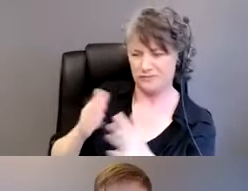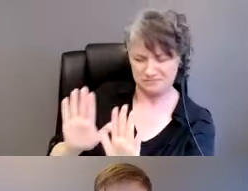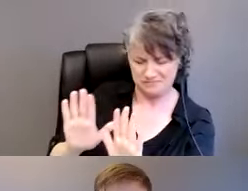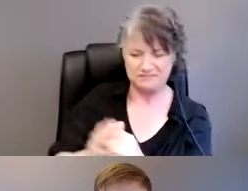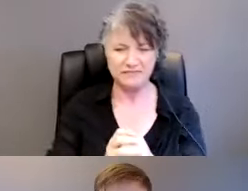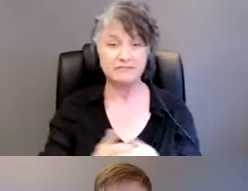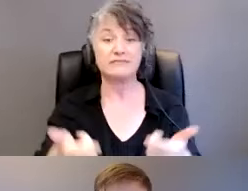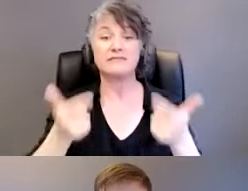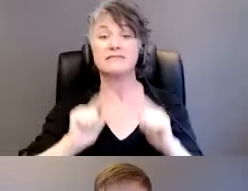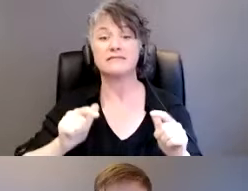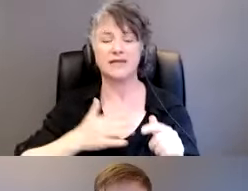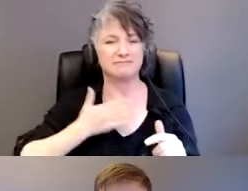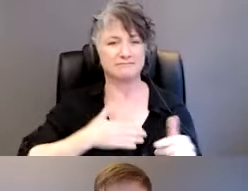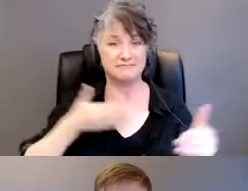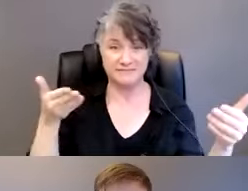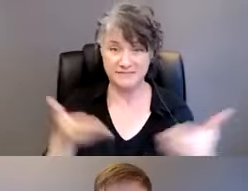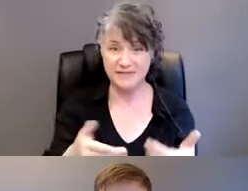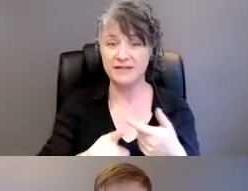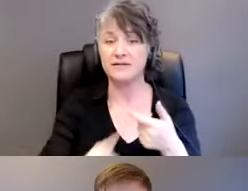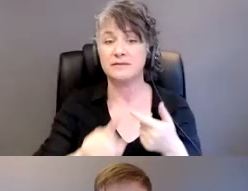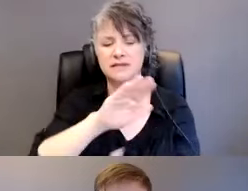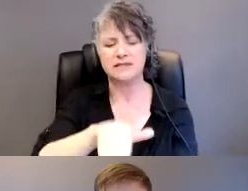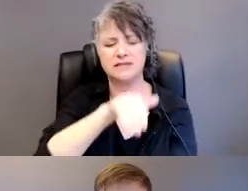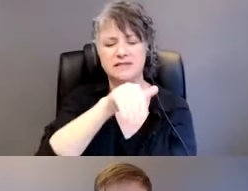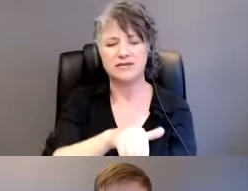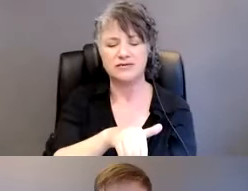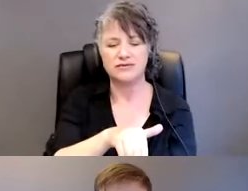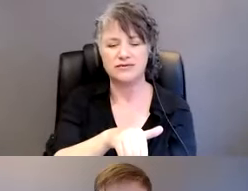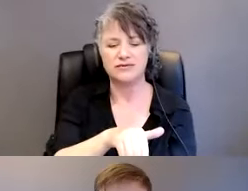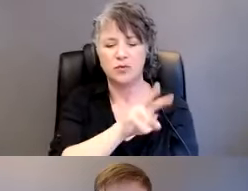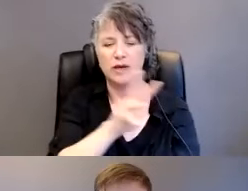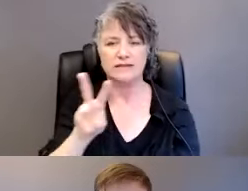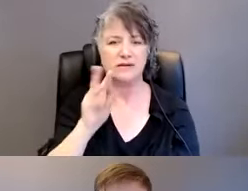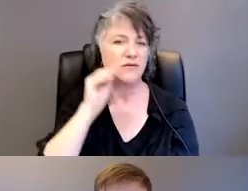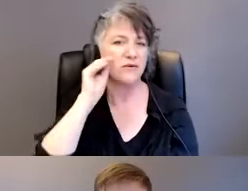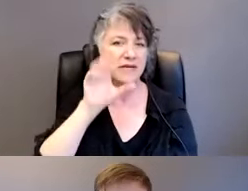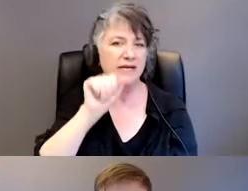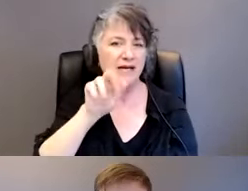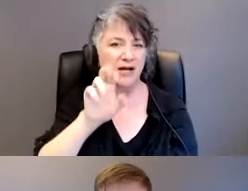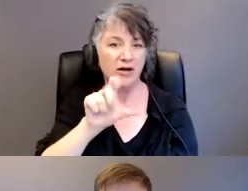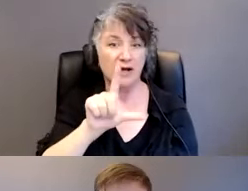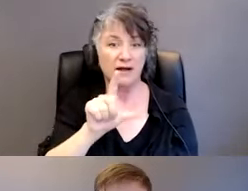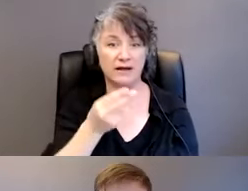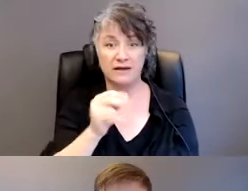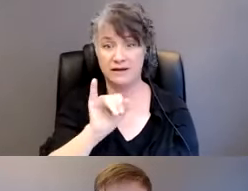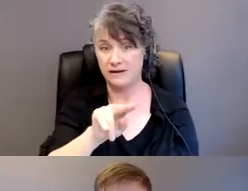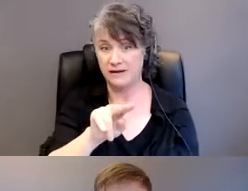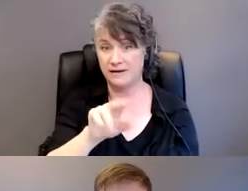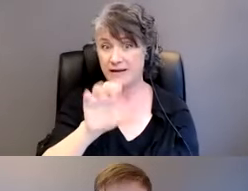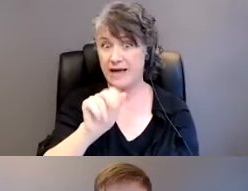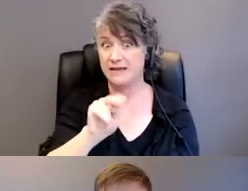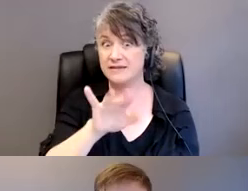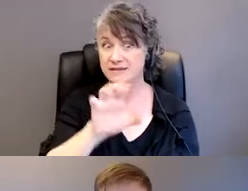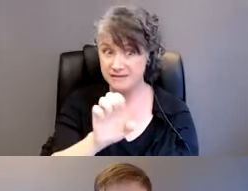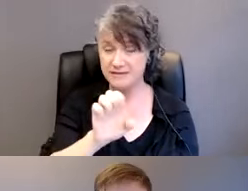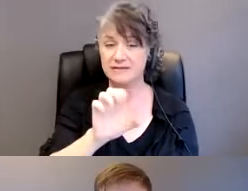of introducing from our Central West Home Care, from our LHIN, Candice Kalapaka. Candice has